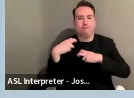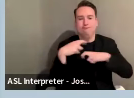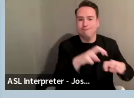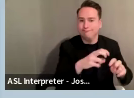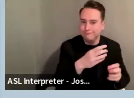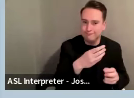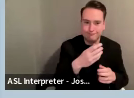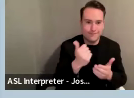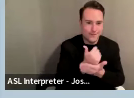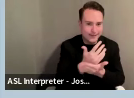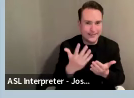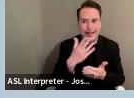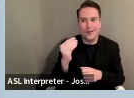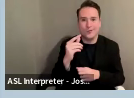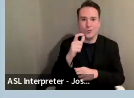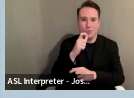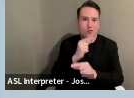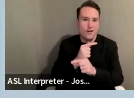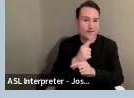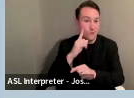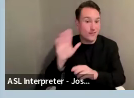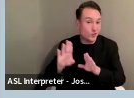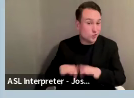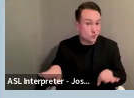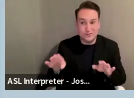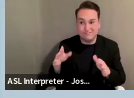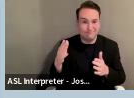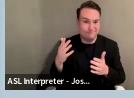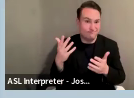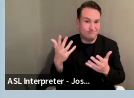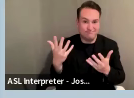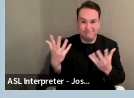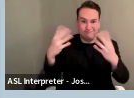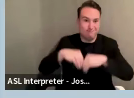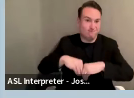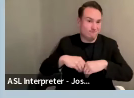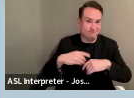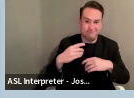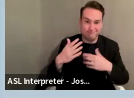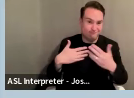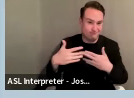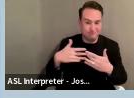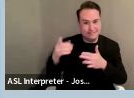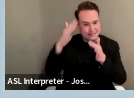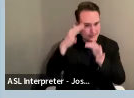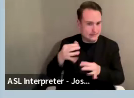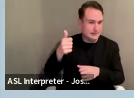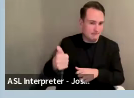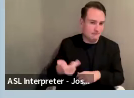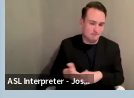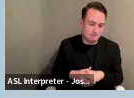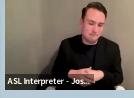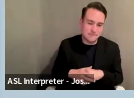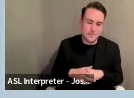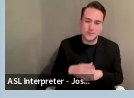might be a guardian for their minor children. And whatever they happen to have when they pass, they could decide where that goes.